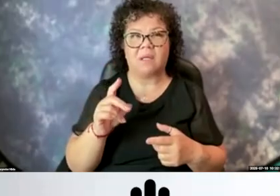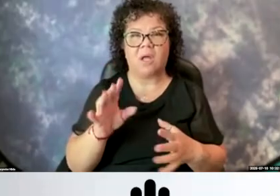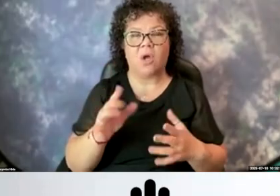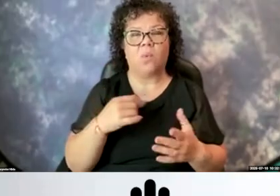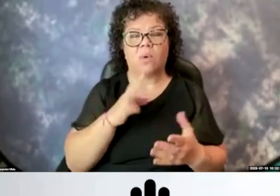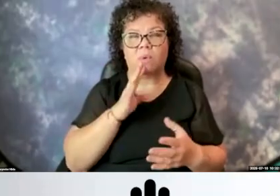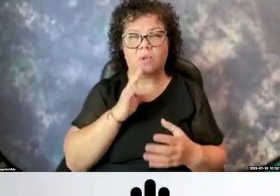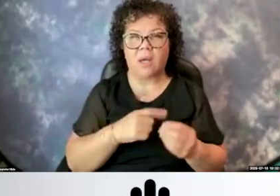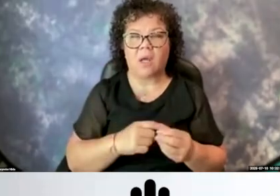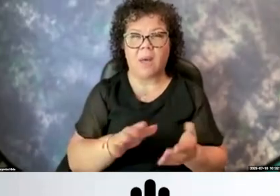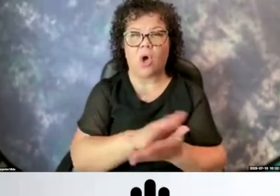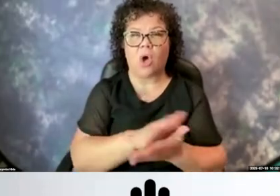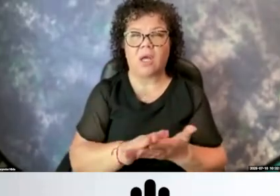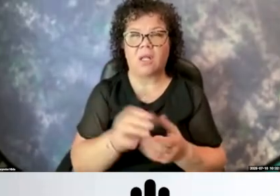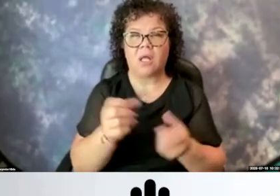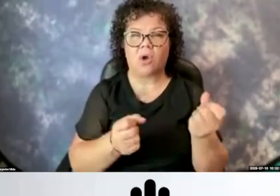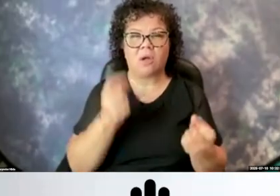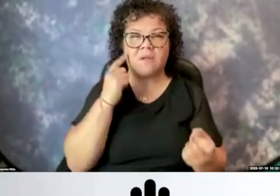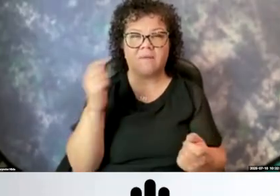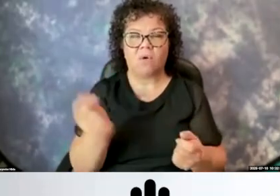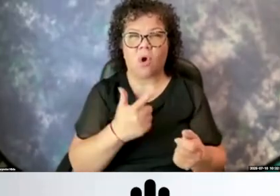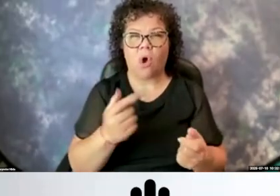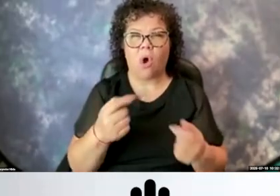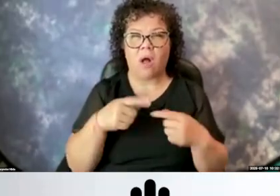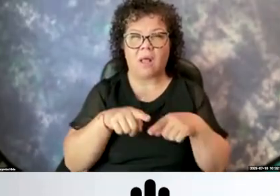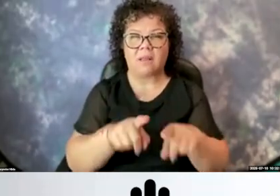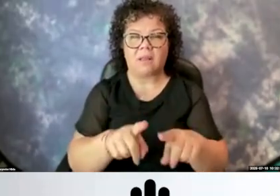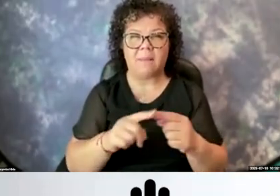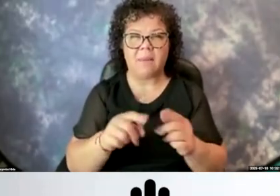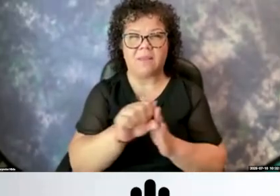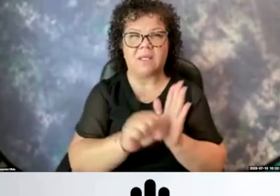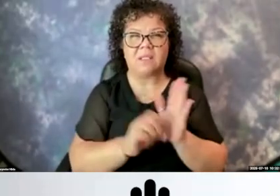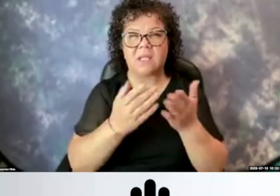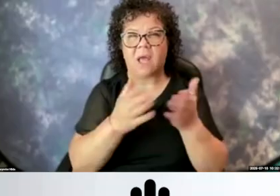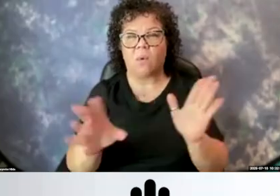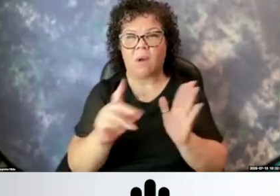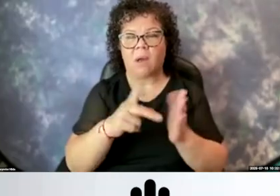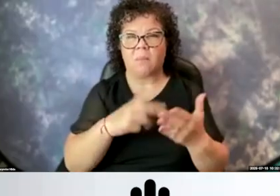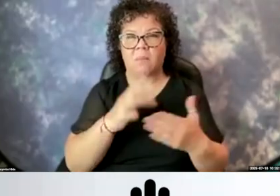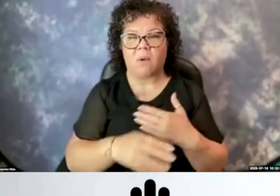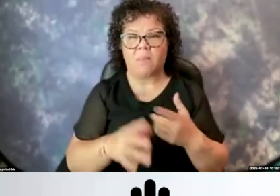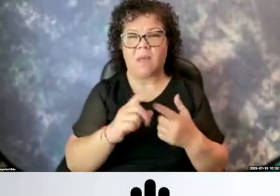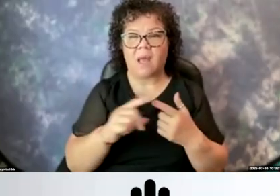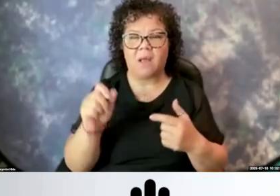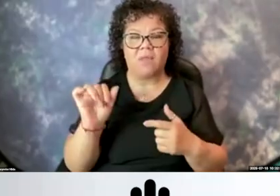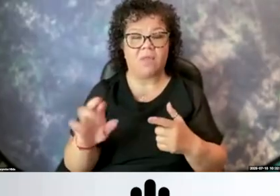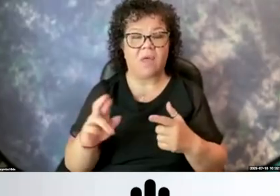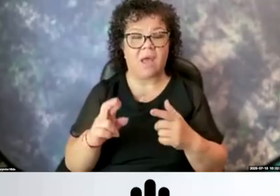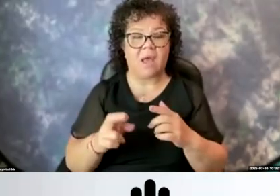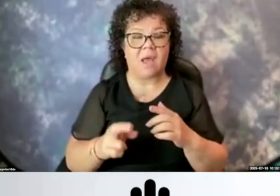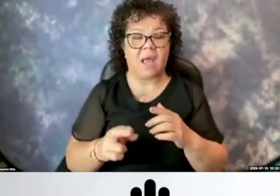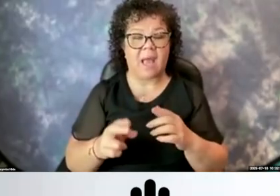All alignment, the statewide program and the Air District grant programs. Is there like a cheat